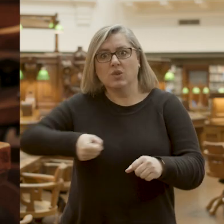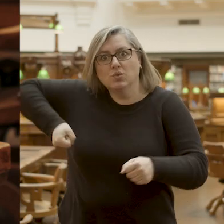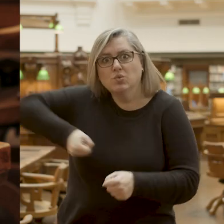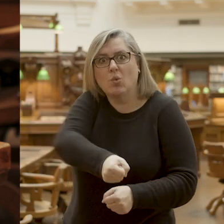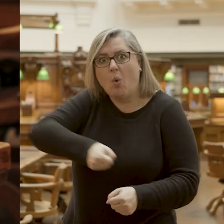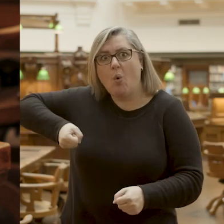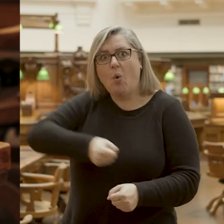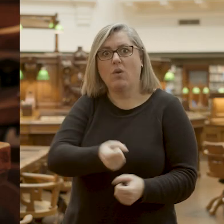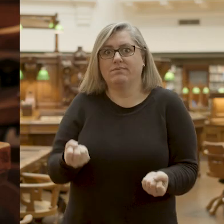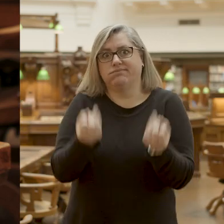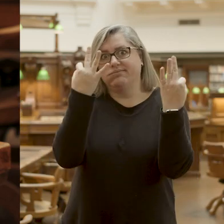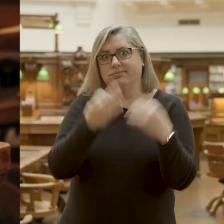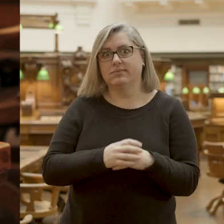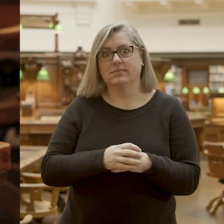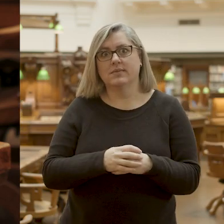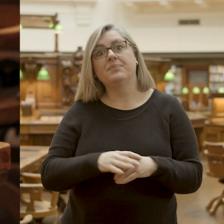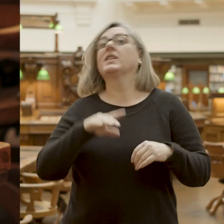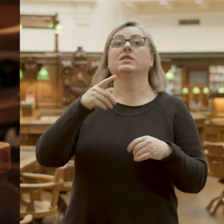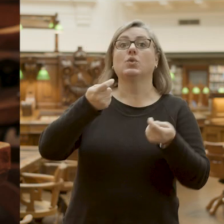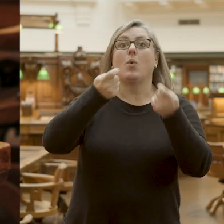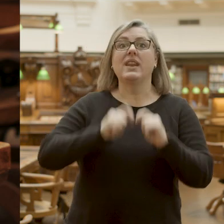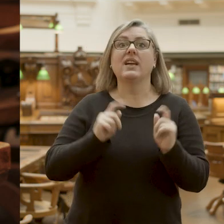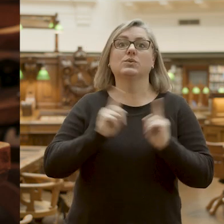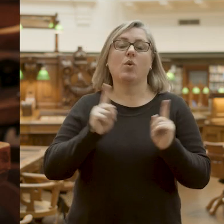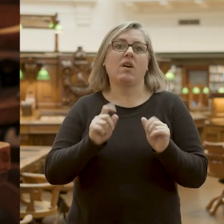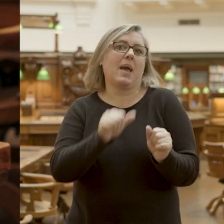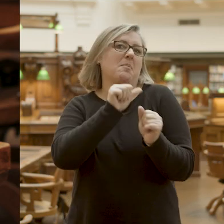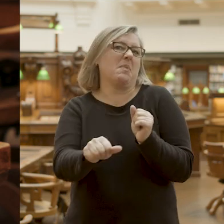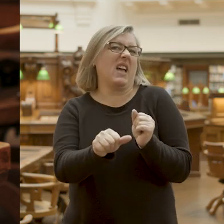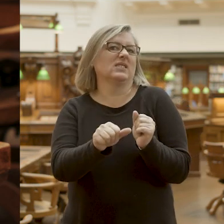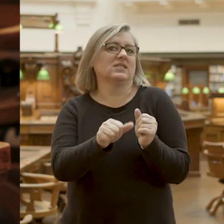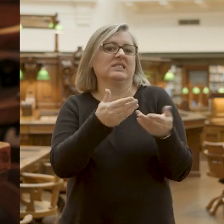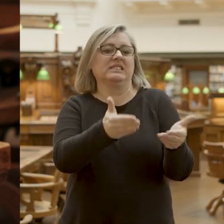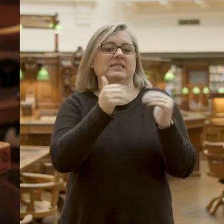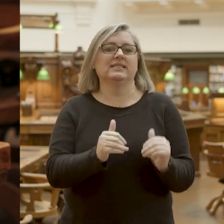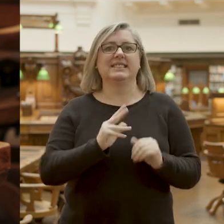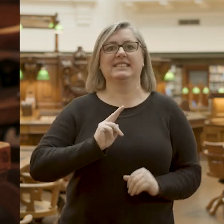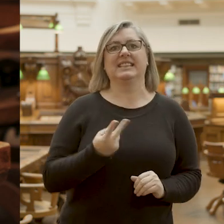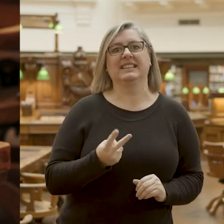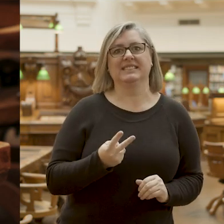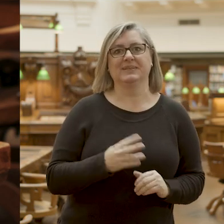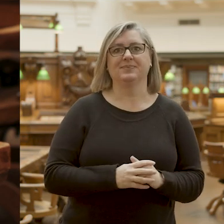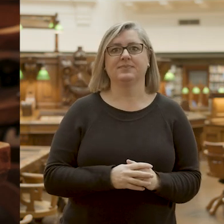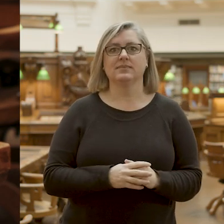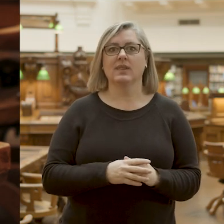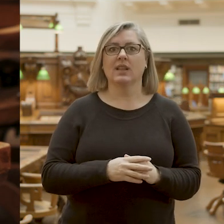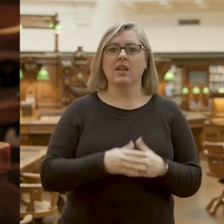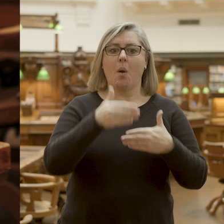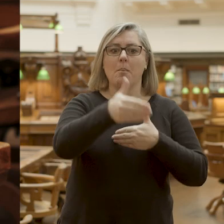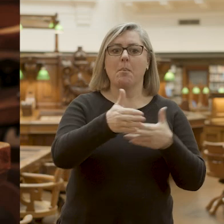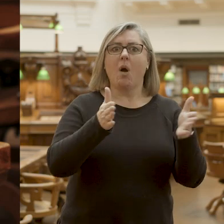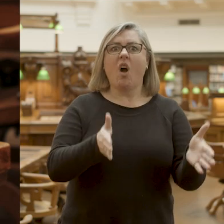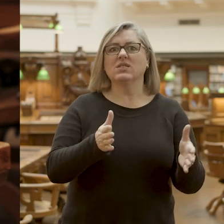do that trick today. So we're going to do the next best thing. So instead of a box, I'm going to use this